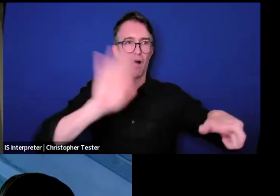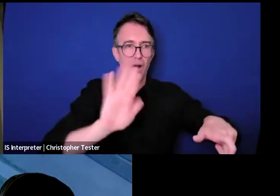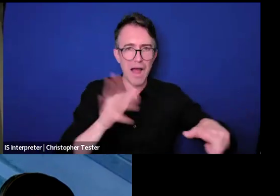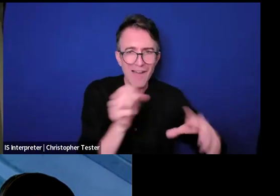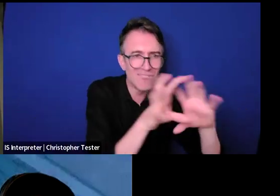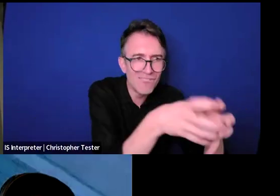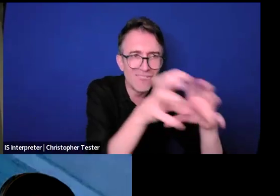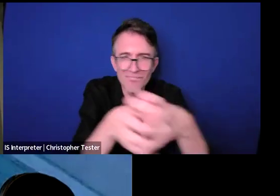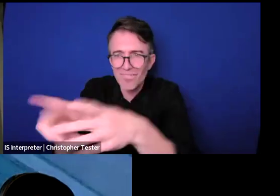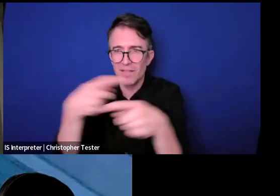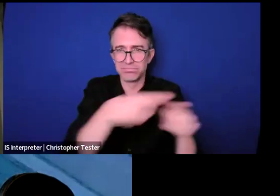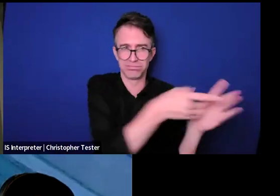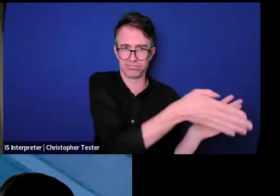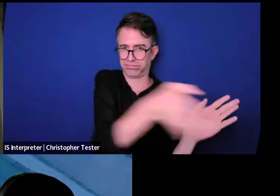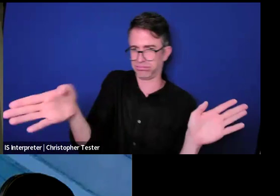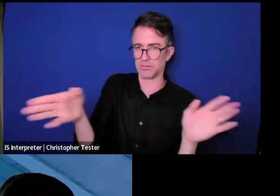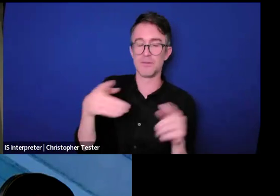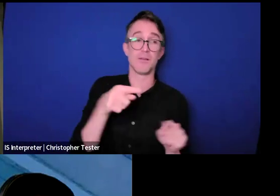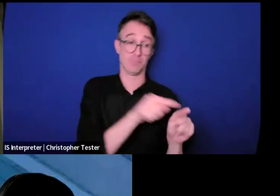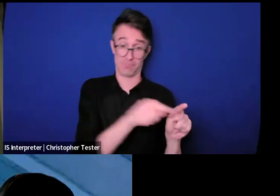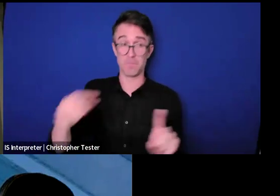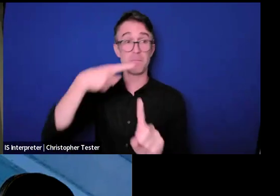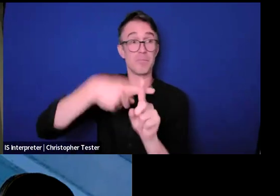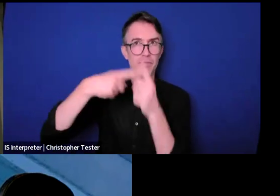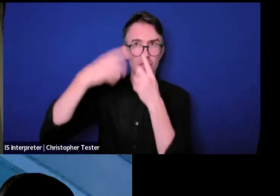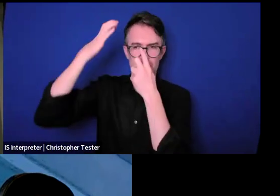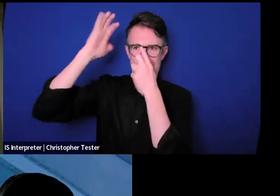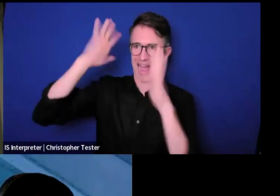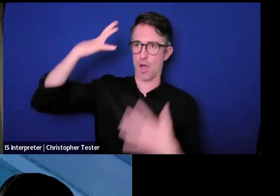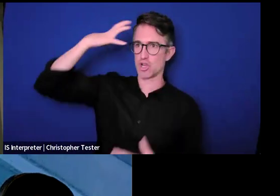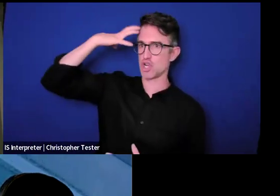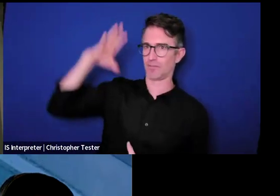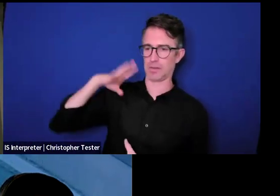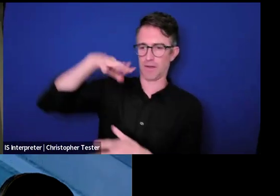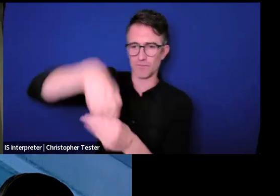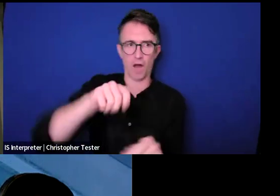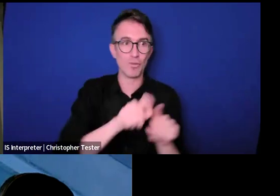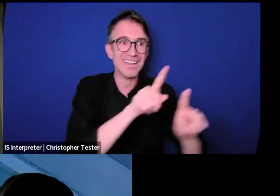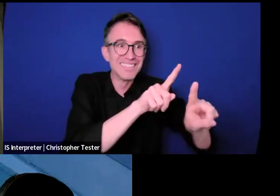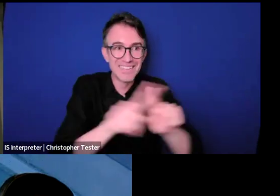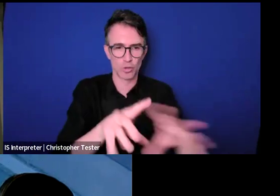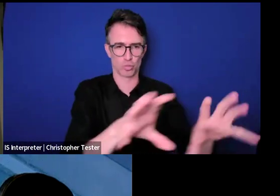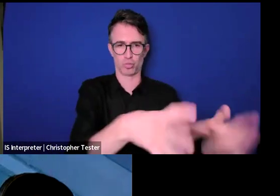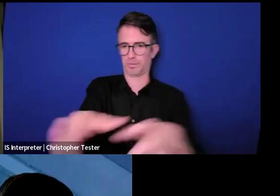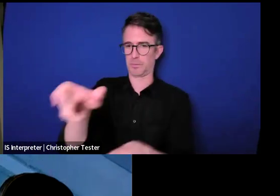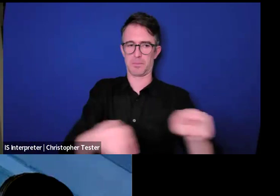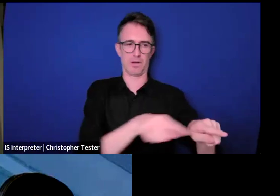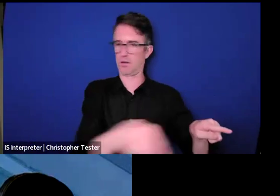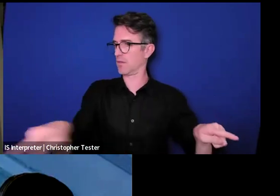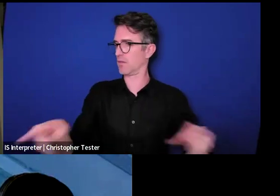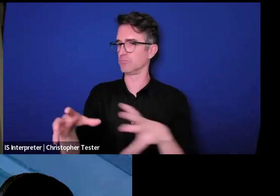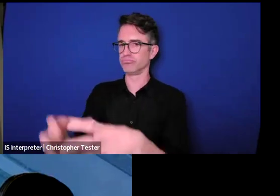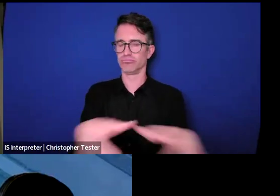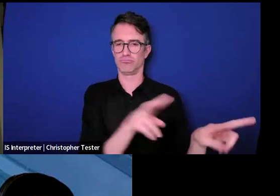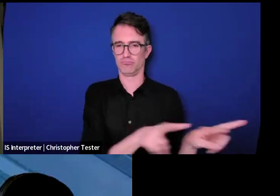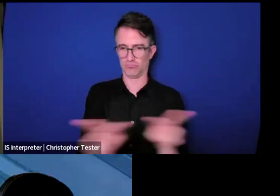play a role within their mandate, as well as the comparative advantage, where governments could